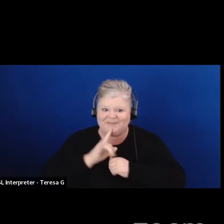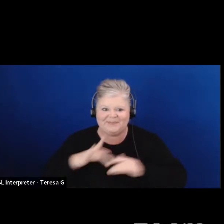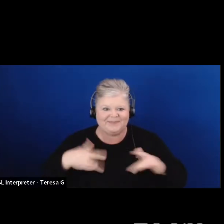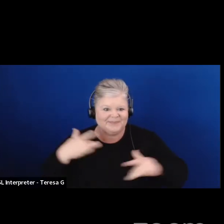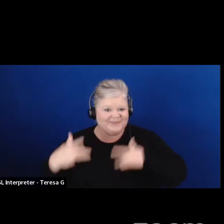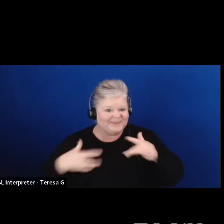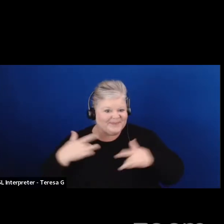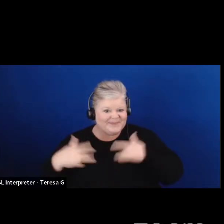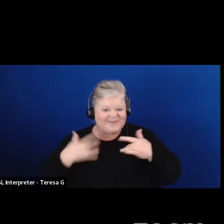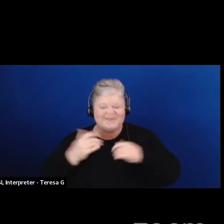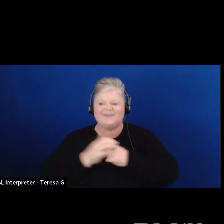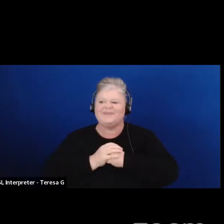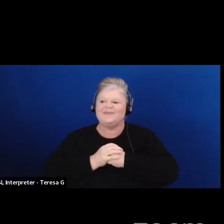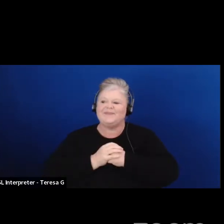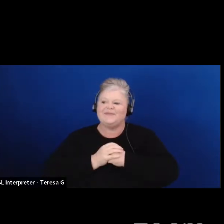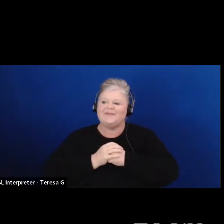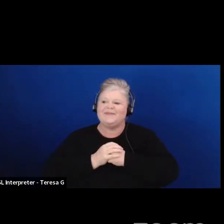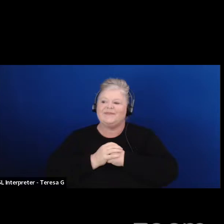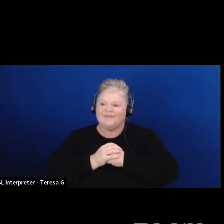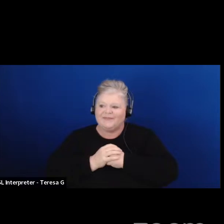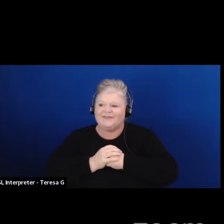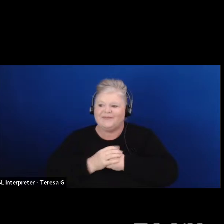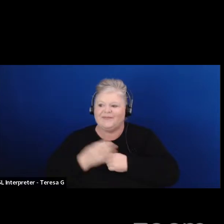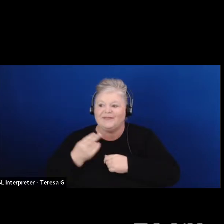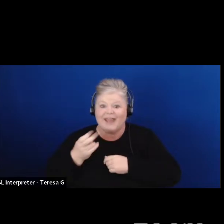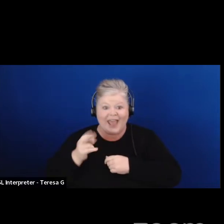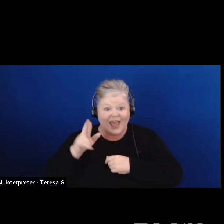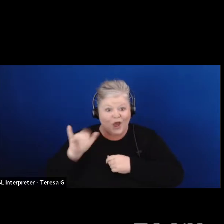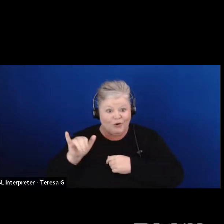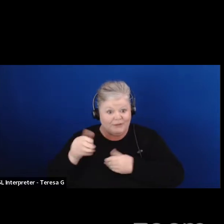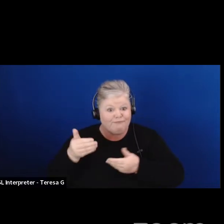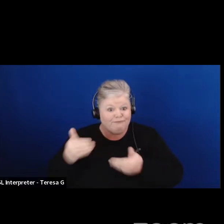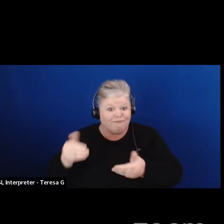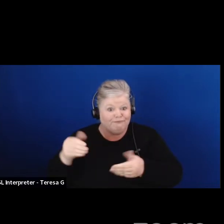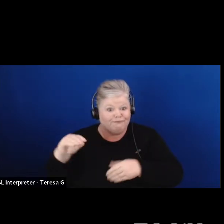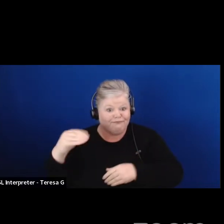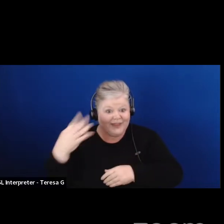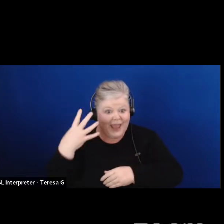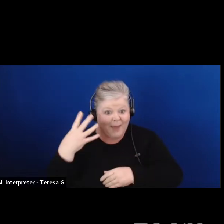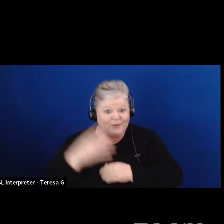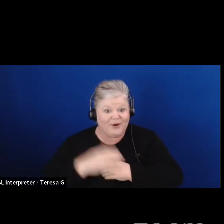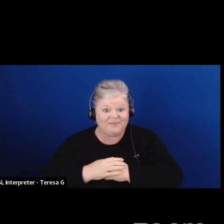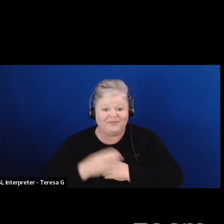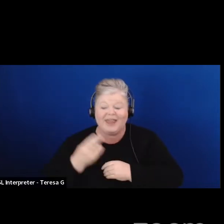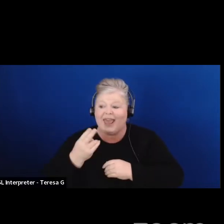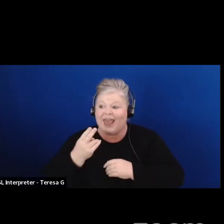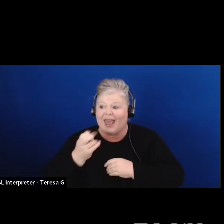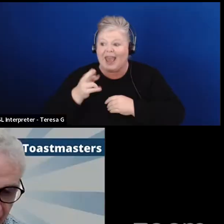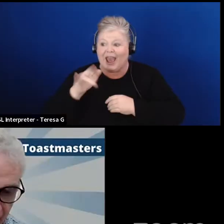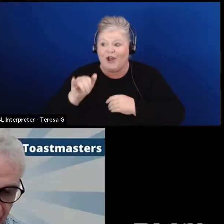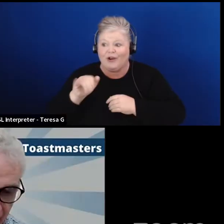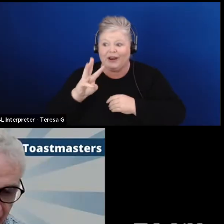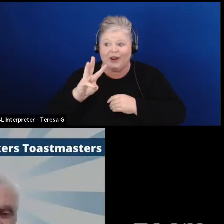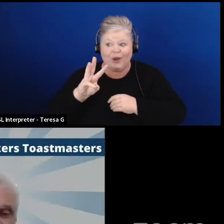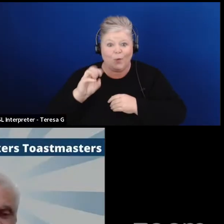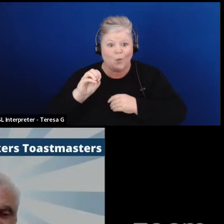this. Harry, you're welcome to turn on your camera. Harry Wolf, and Michelle mentioned this